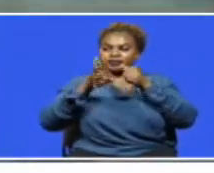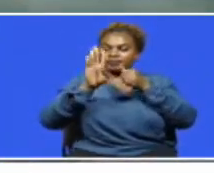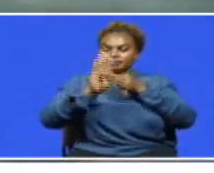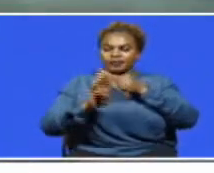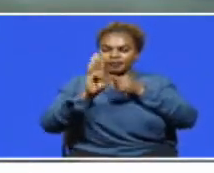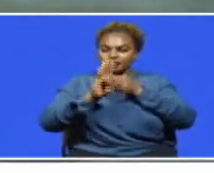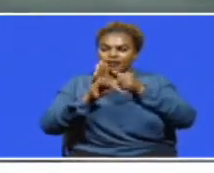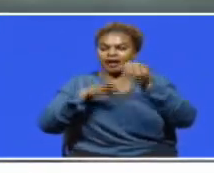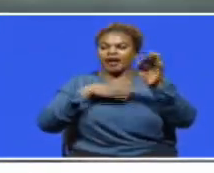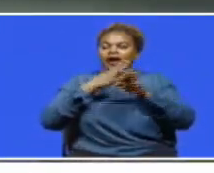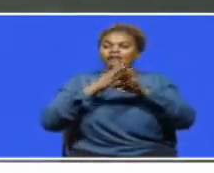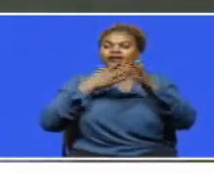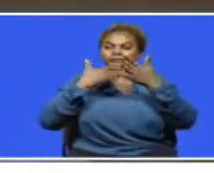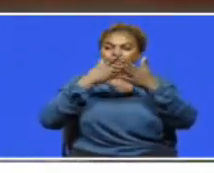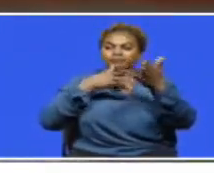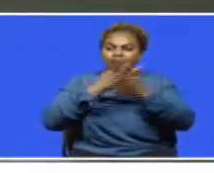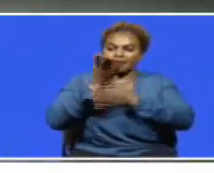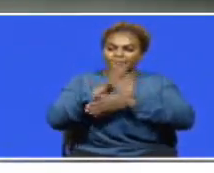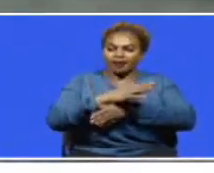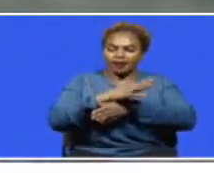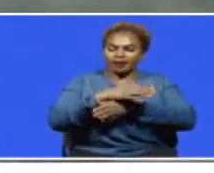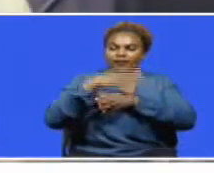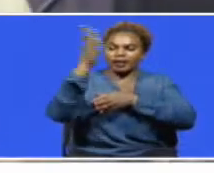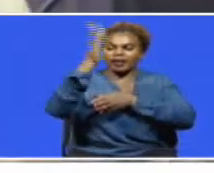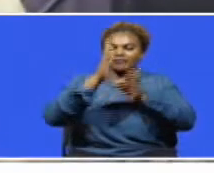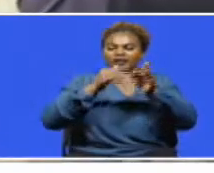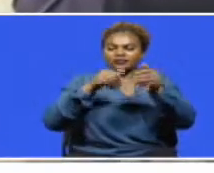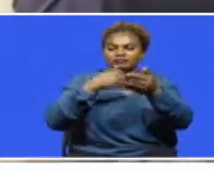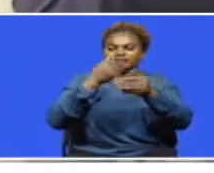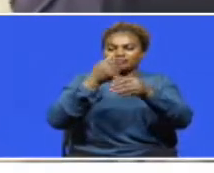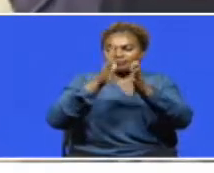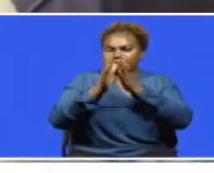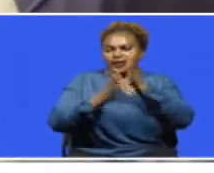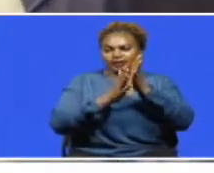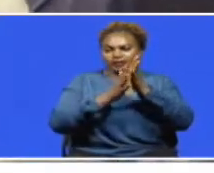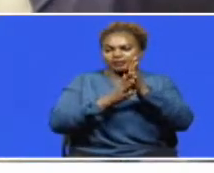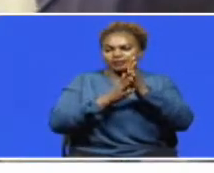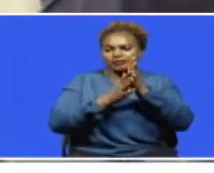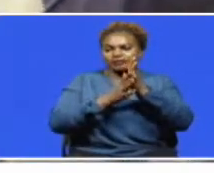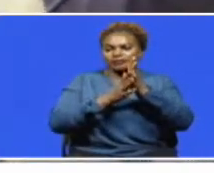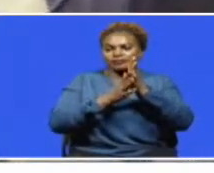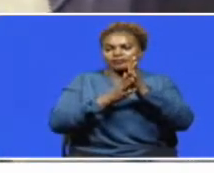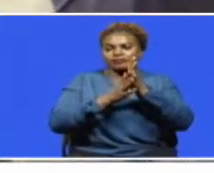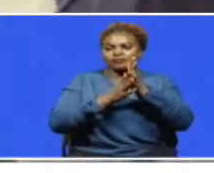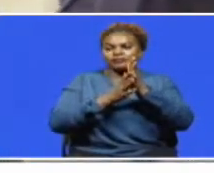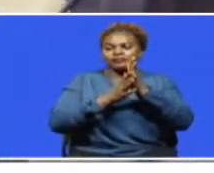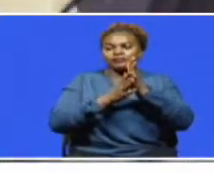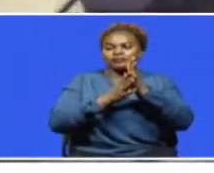as capacity charge, which was never supplied. It's not a small matter.